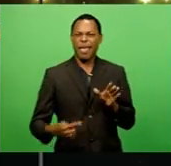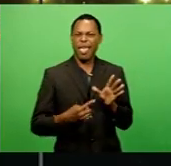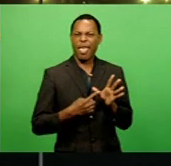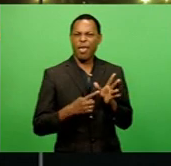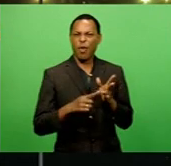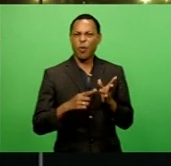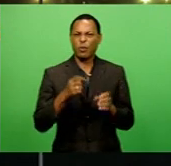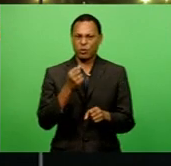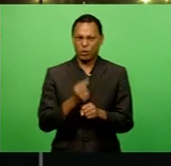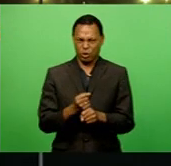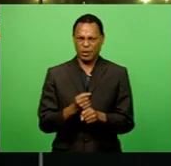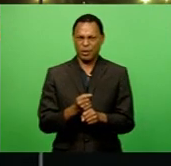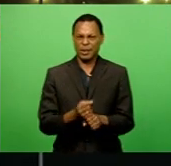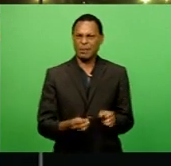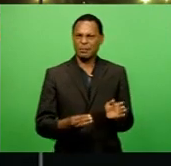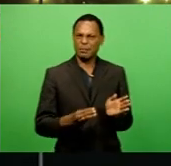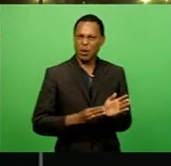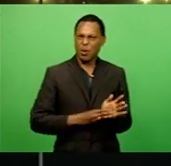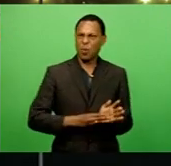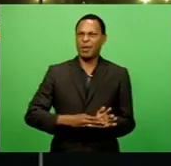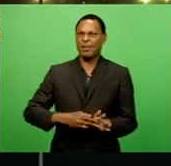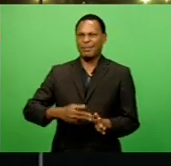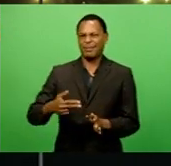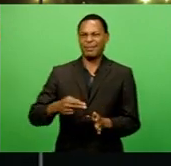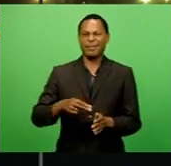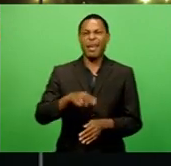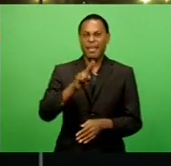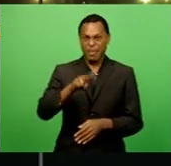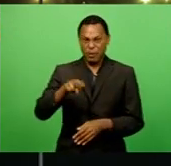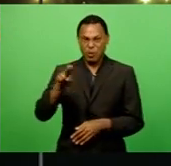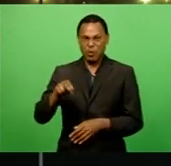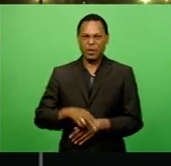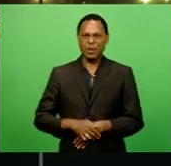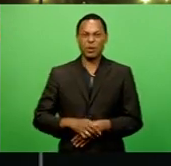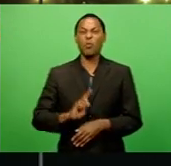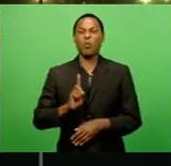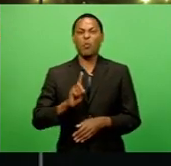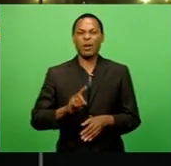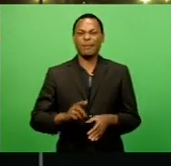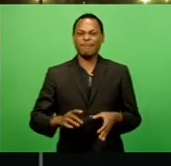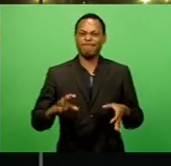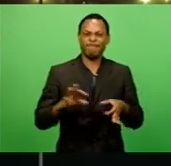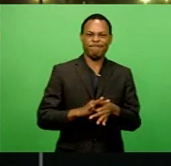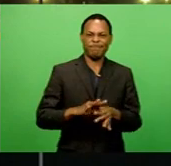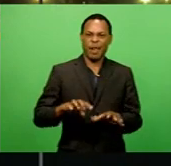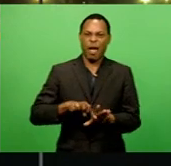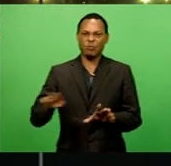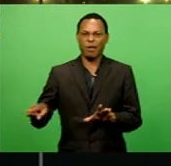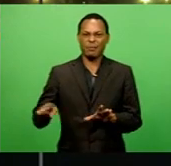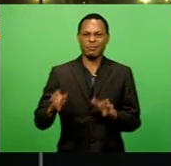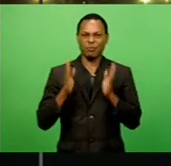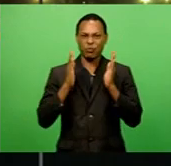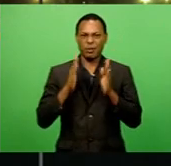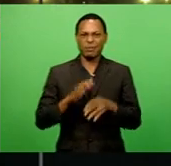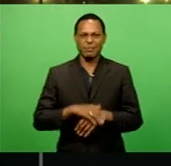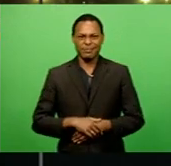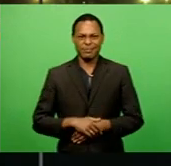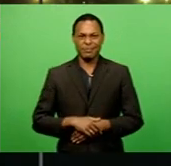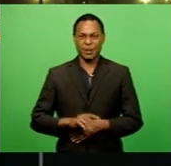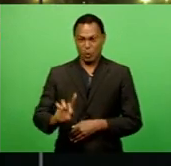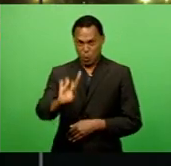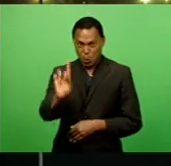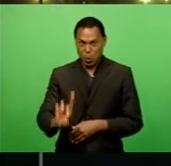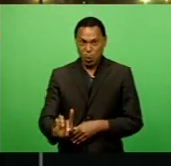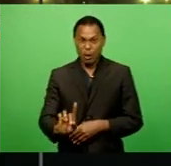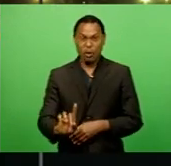in Makoi, Nosori, were locked out of their church when they showed up for Sunday service today. The church has